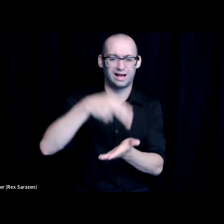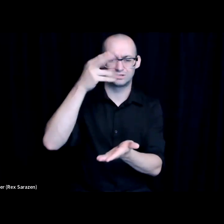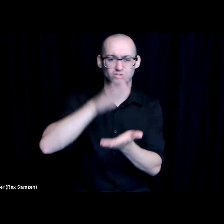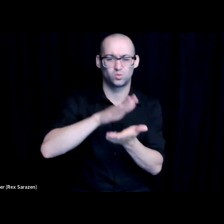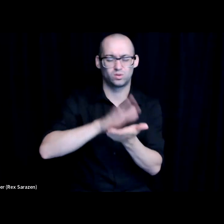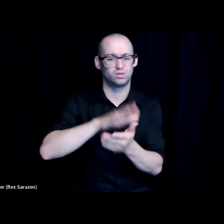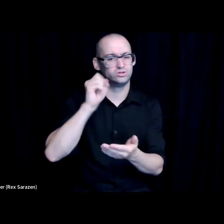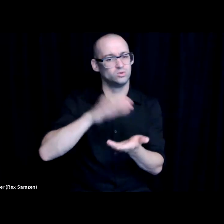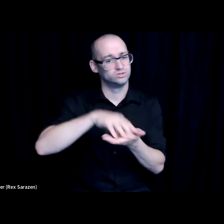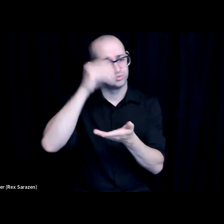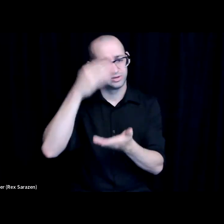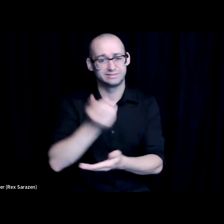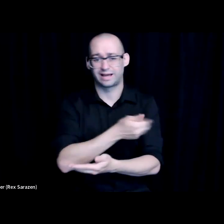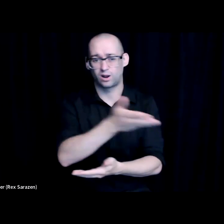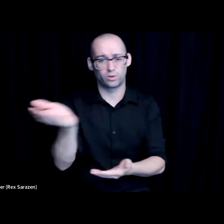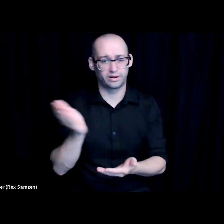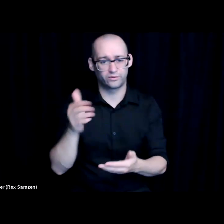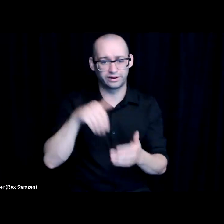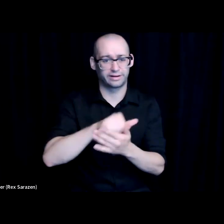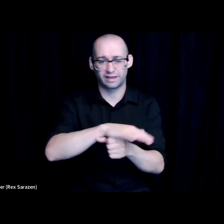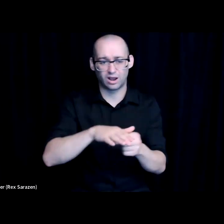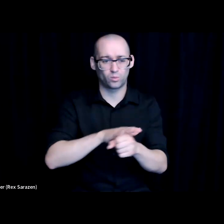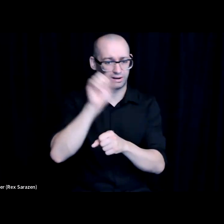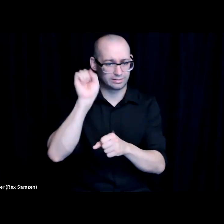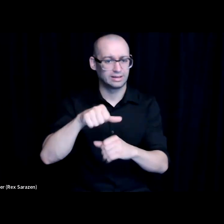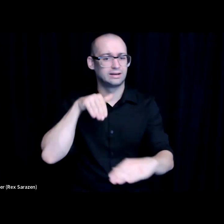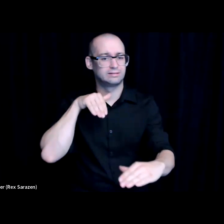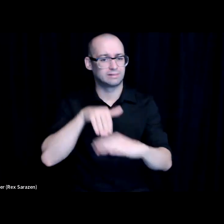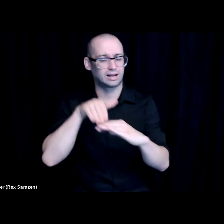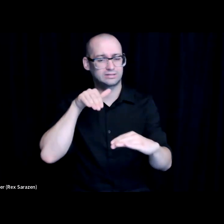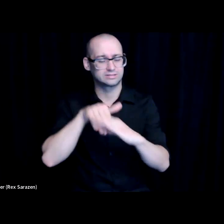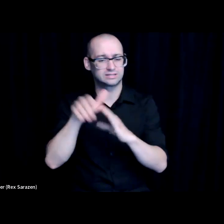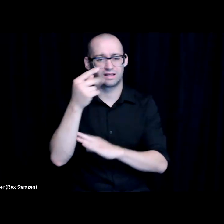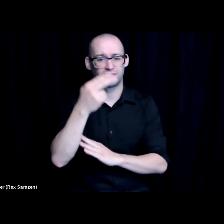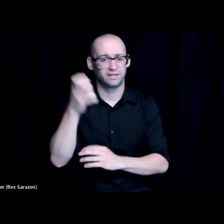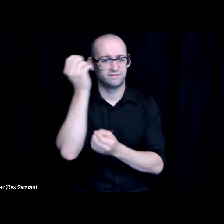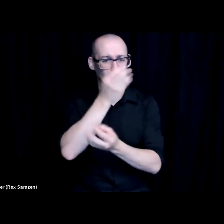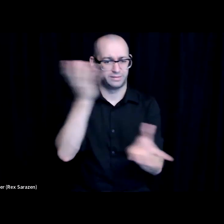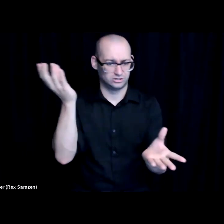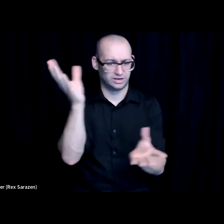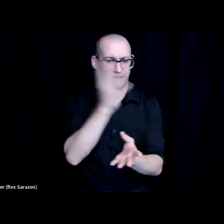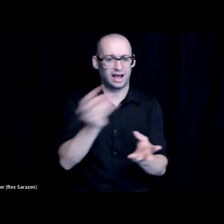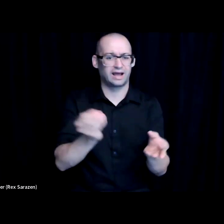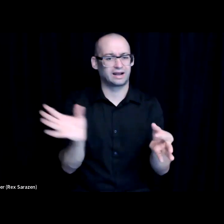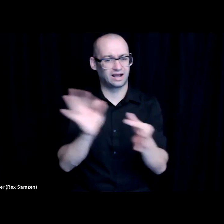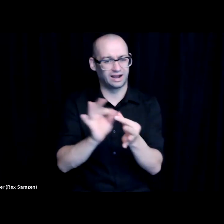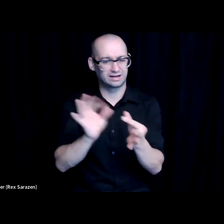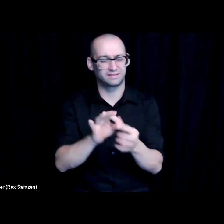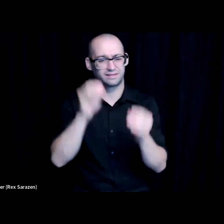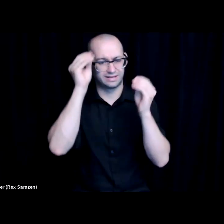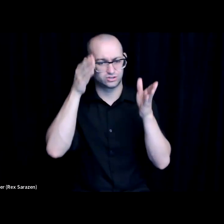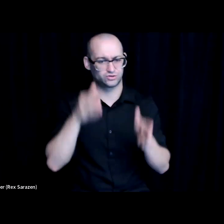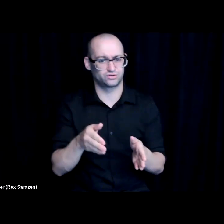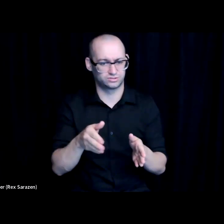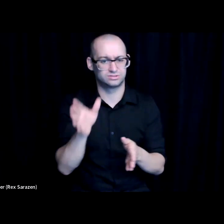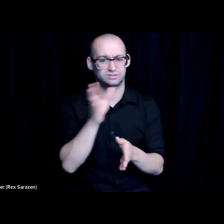in this region could access the information, sort of connect the teachers who